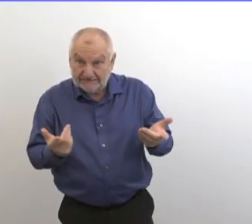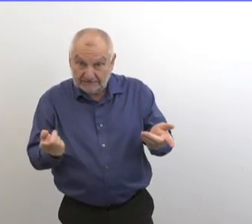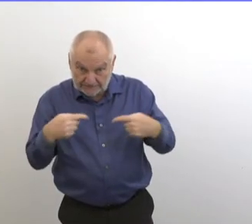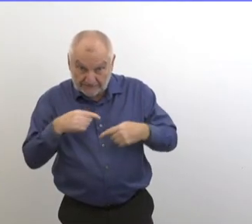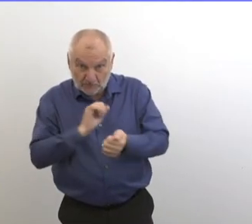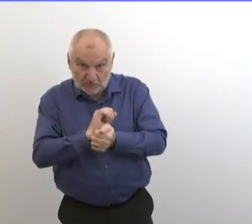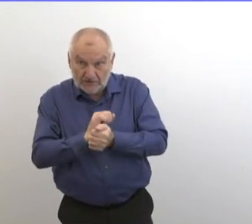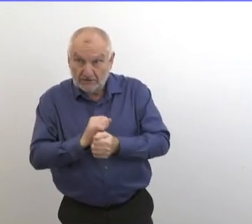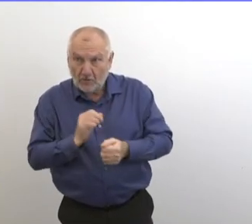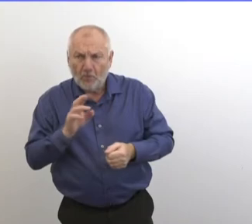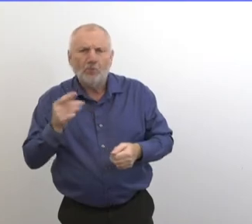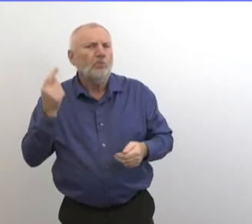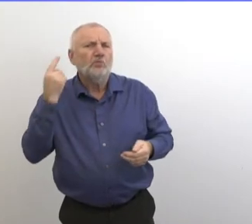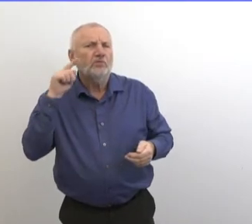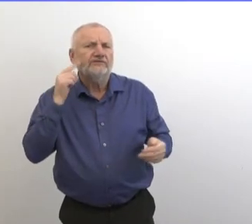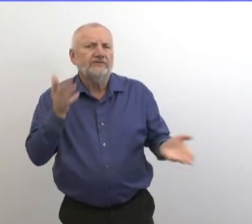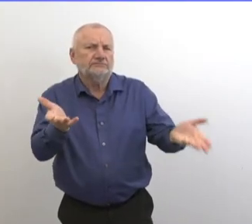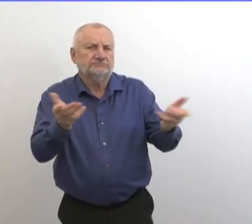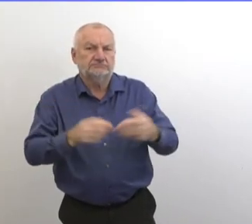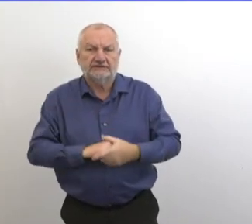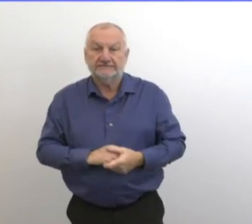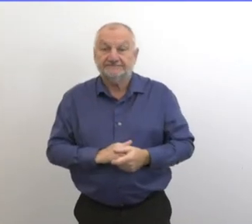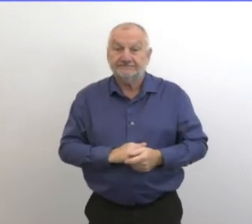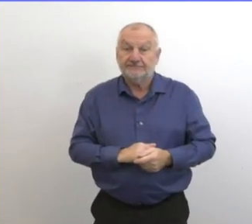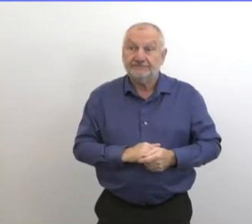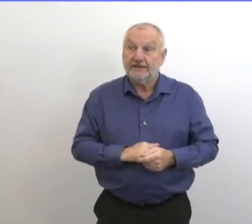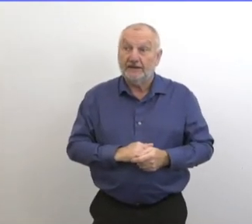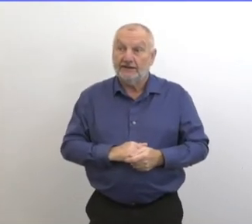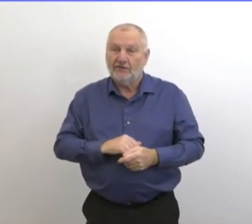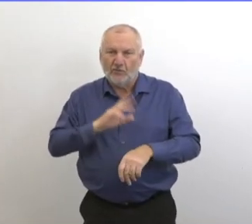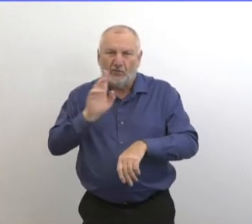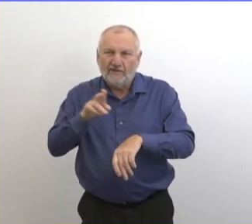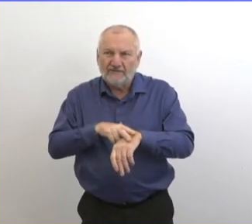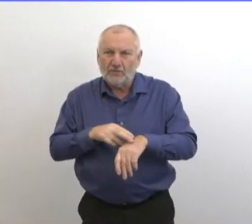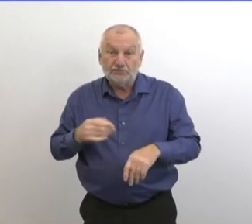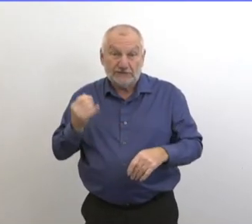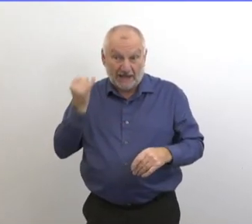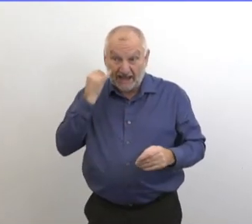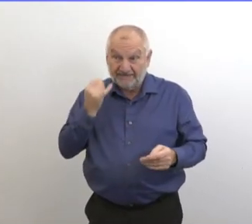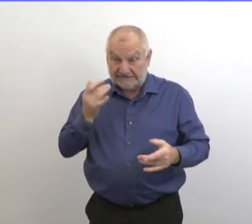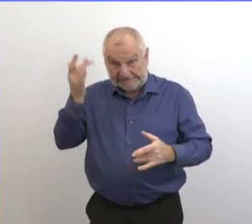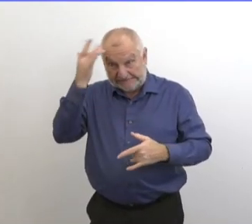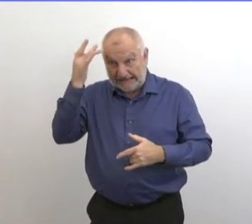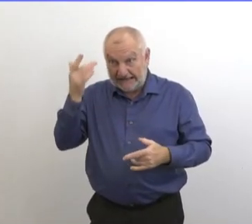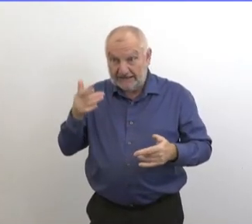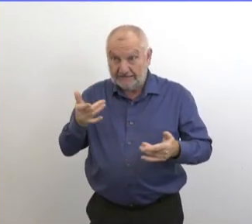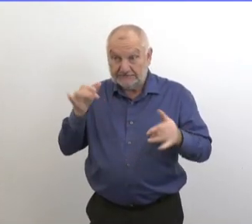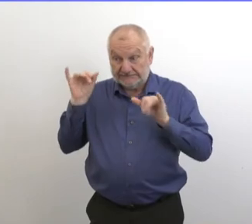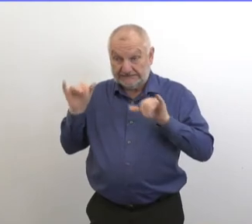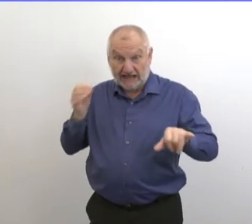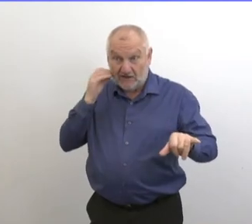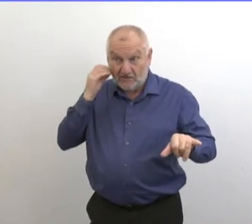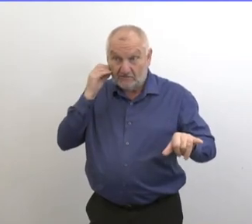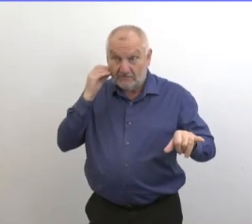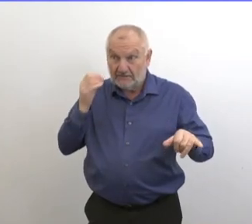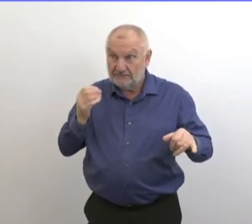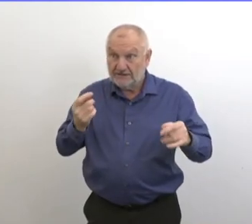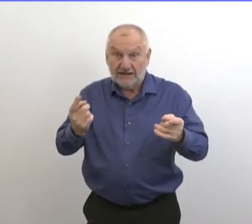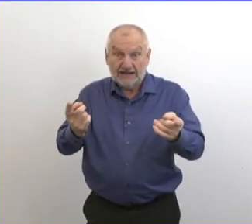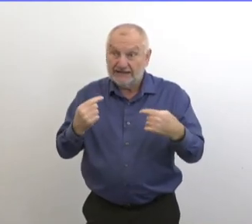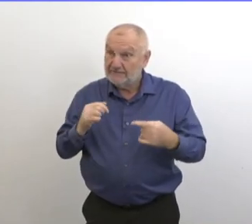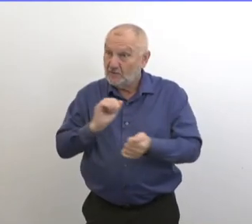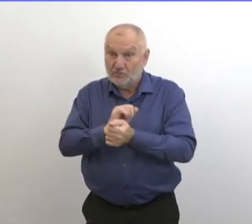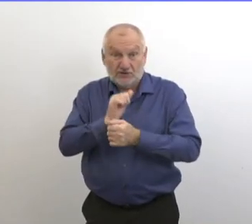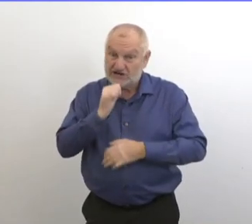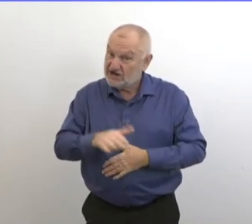I mean, obviously, we want to encourage people, if they're sick, stay home. I mean, that's our message, right? And so some people are getting sick and